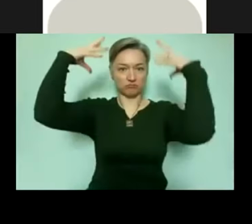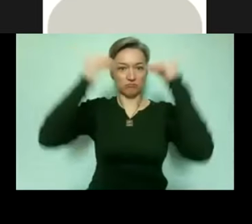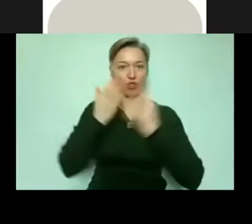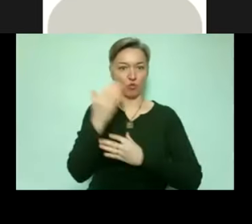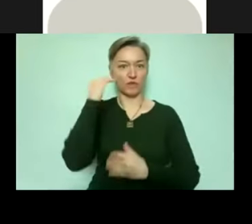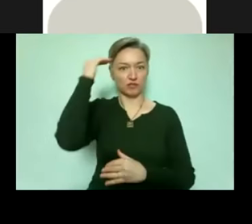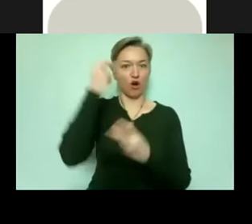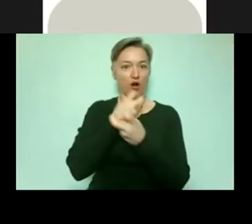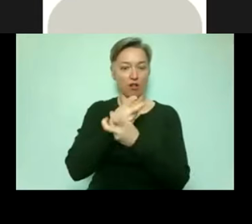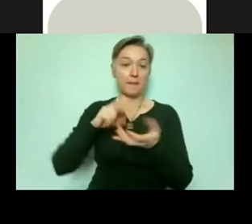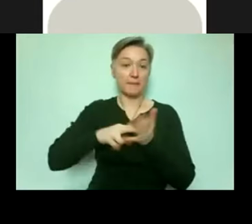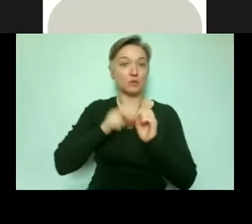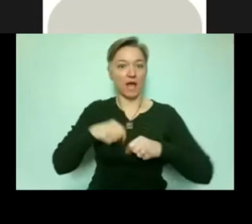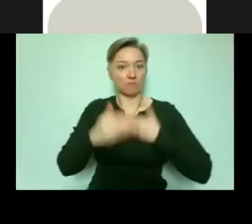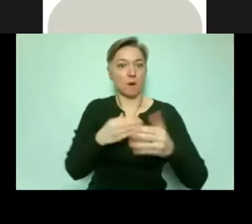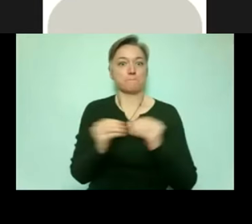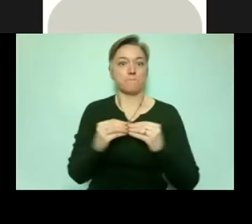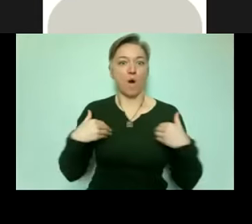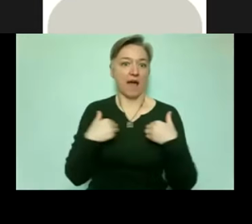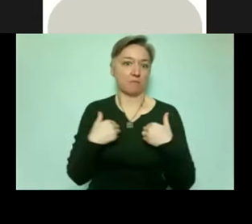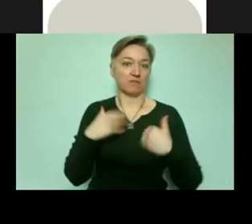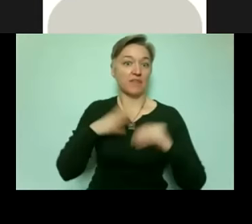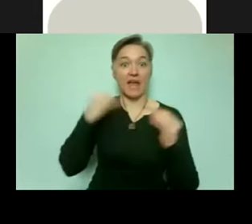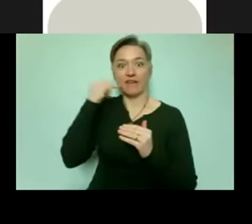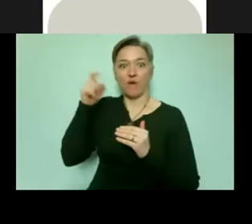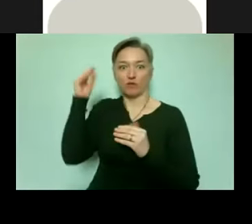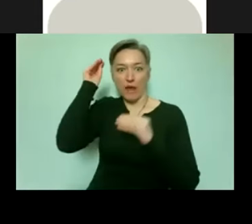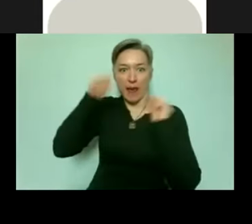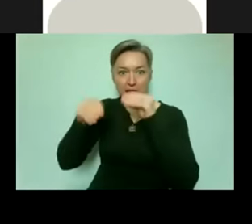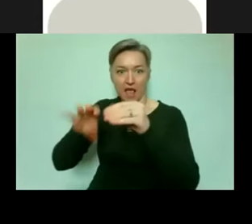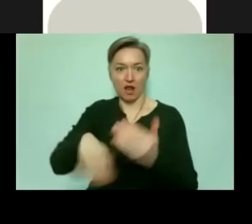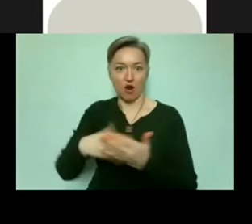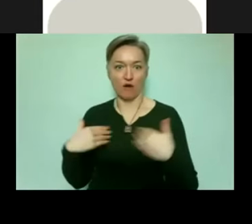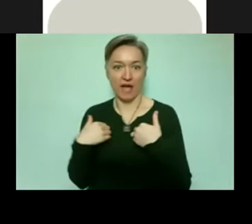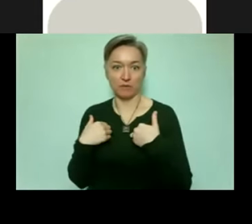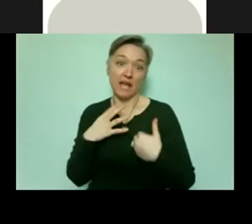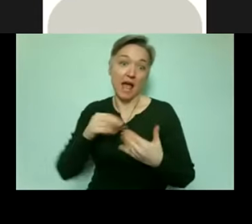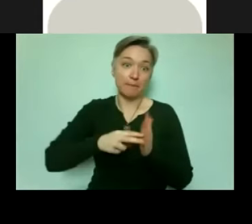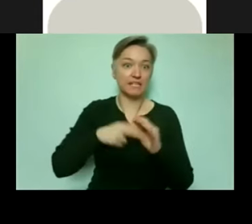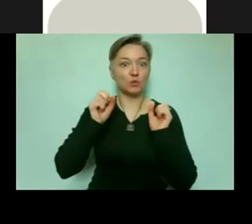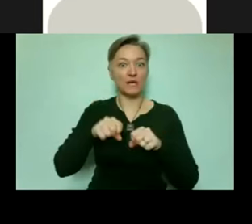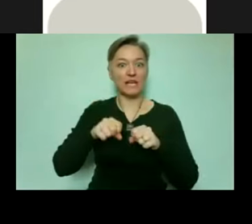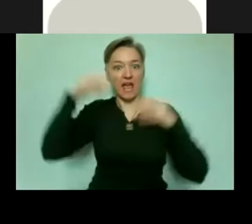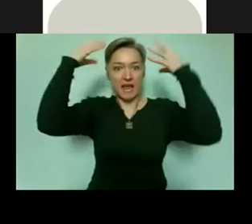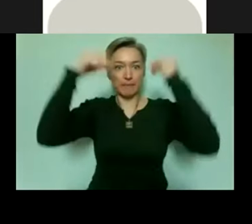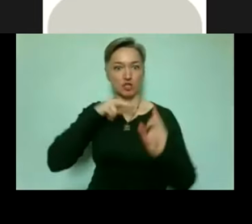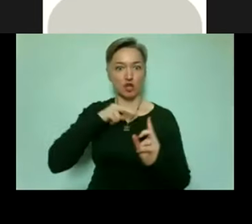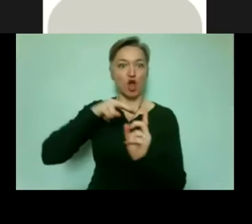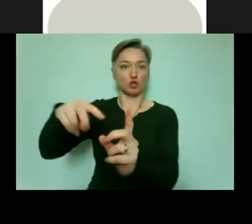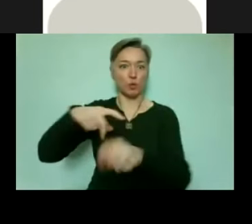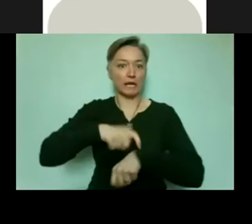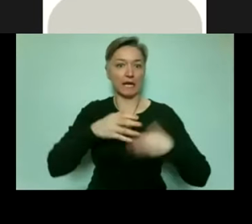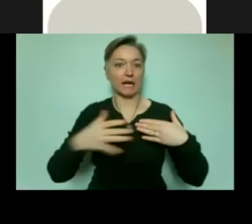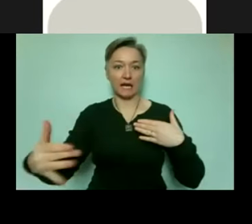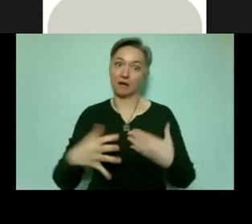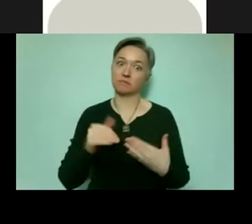do lots more animals than we would if we had to do implants on all of them. And it also means we can image longitudinally, which is a really big win.